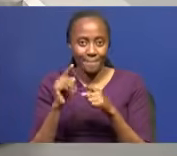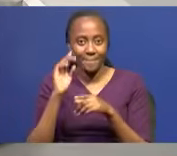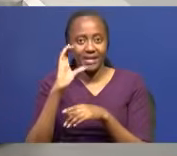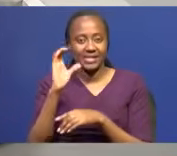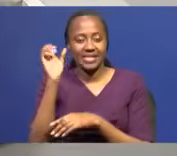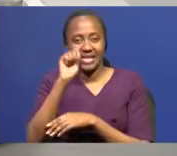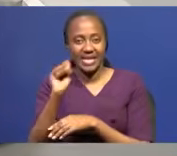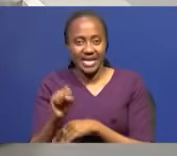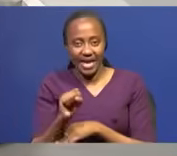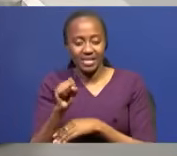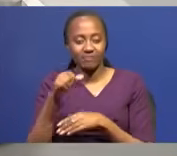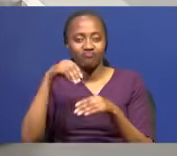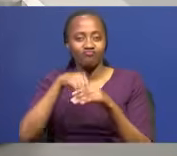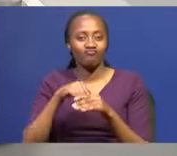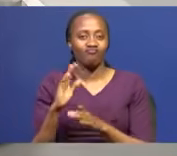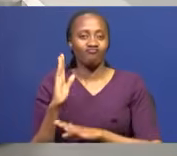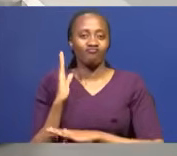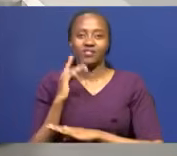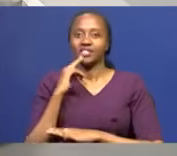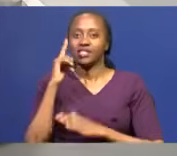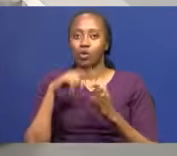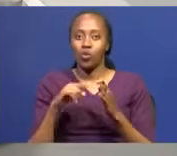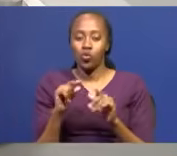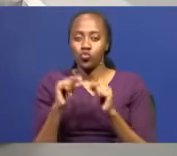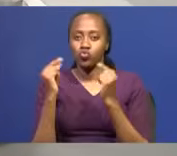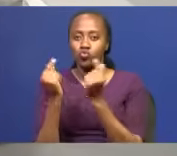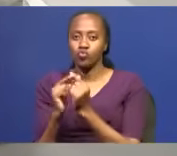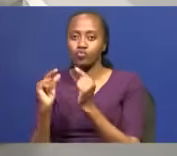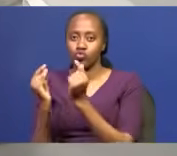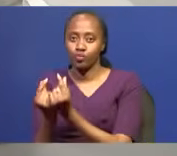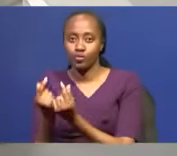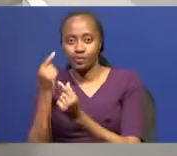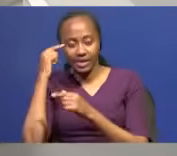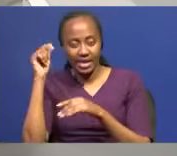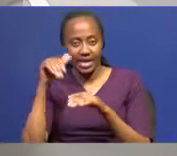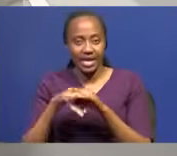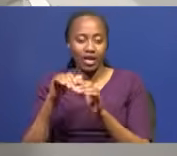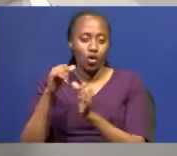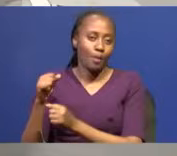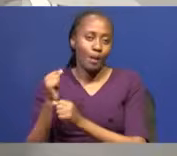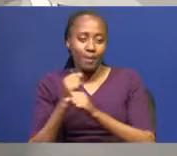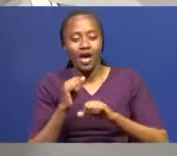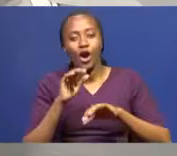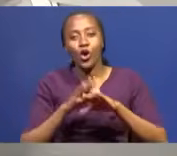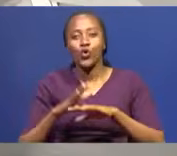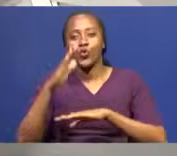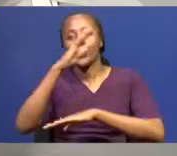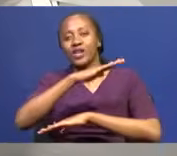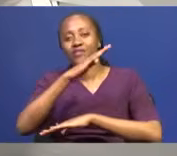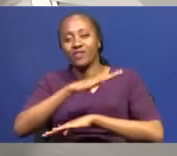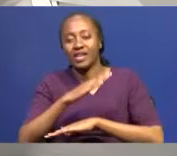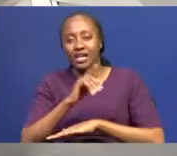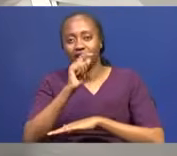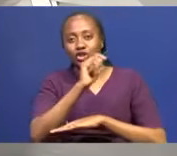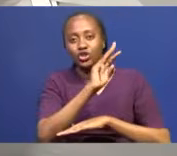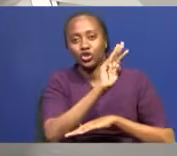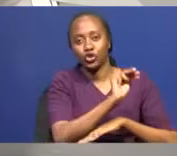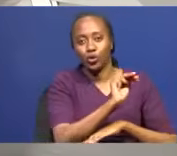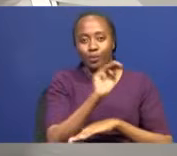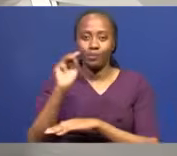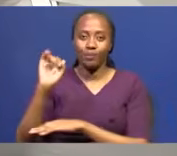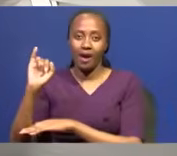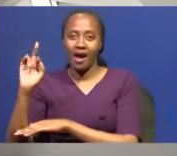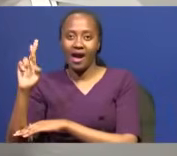sends stern warning to political goons operating in Homa Bay County. Good evening and welcome to Prime Edition. I'm Mboya. I